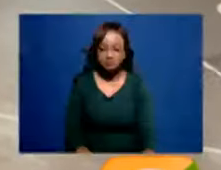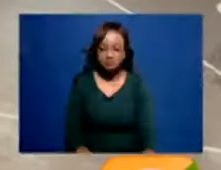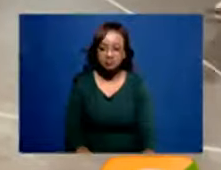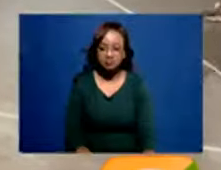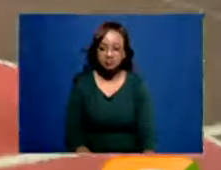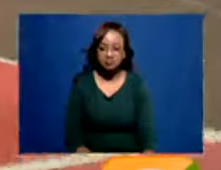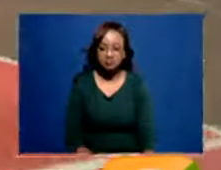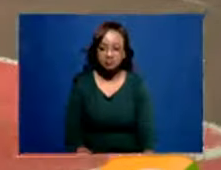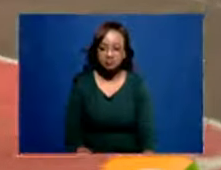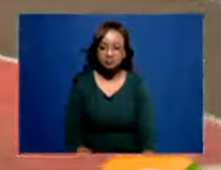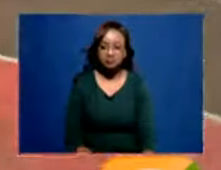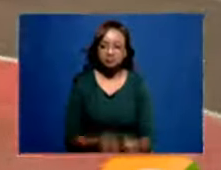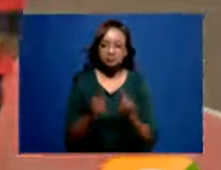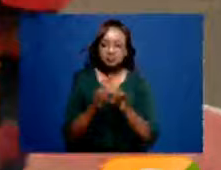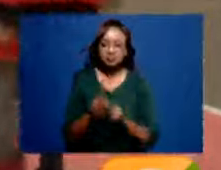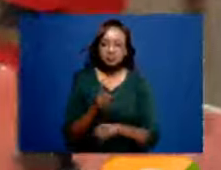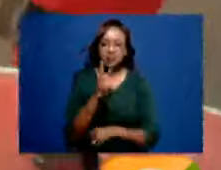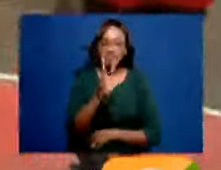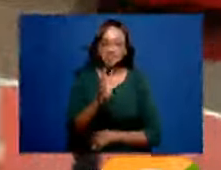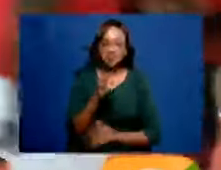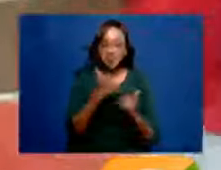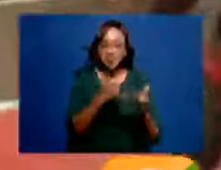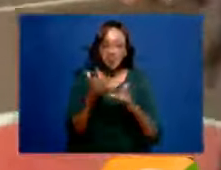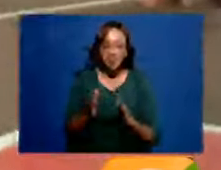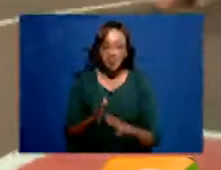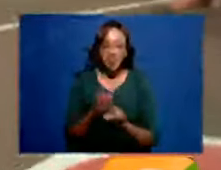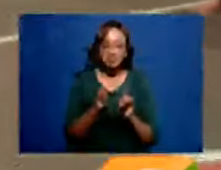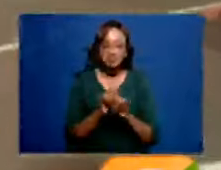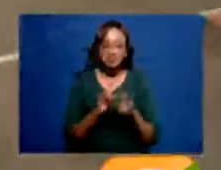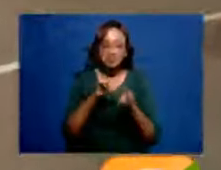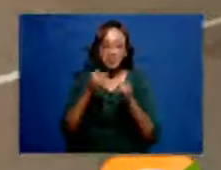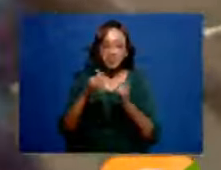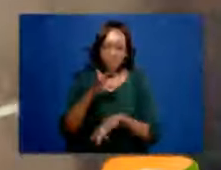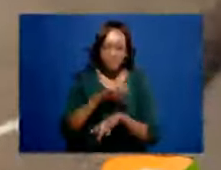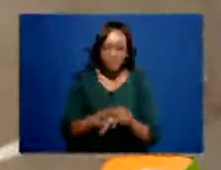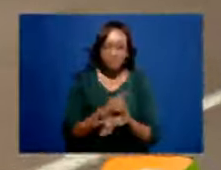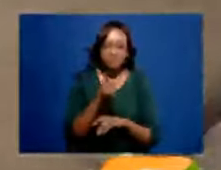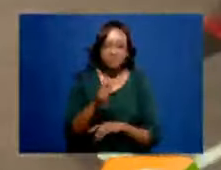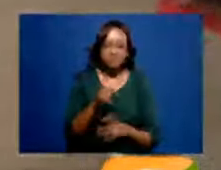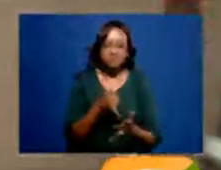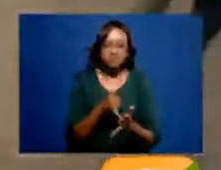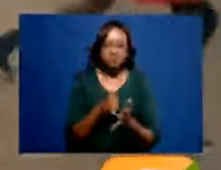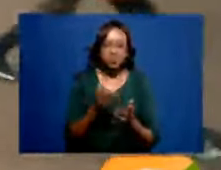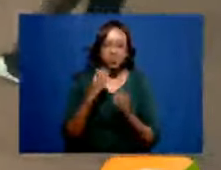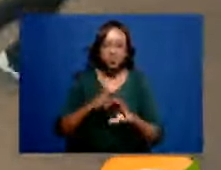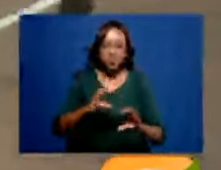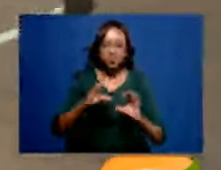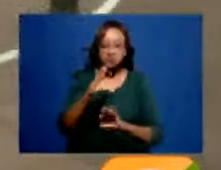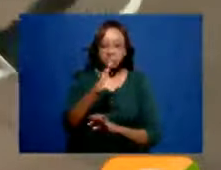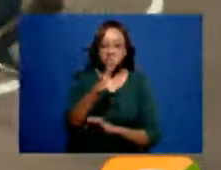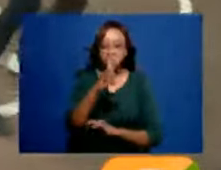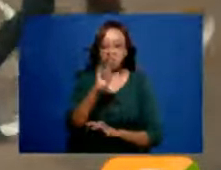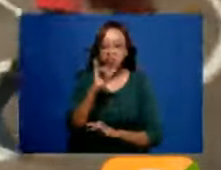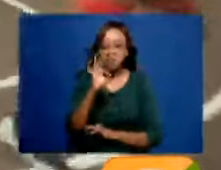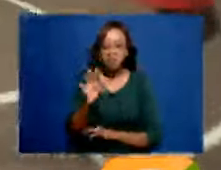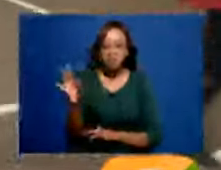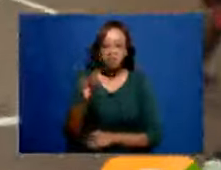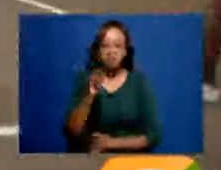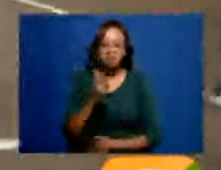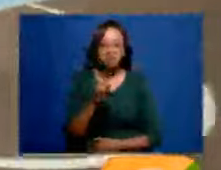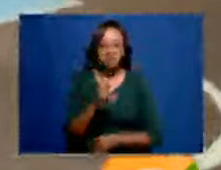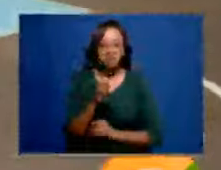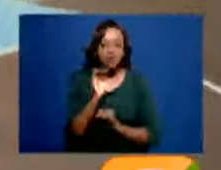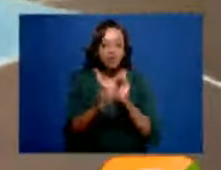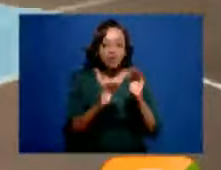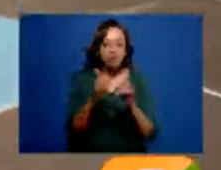ago. Two players dropped out due to injuries, while two did not own the call-ups. Coach Cliff War has called on